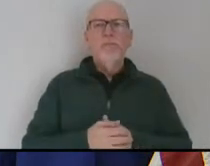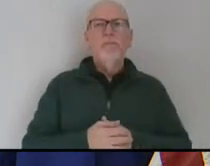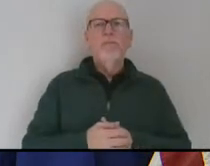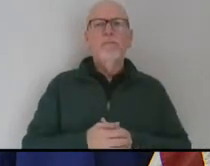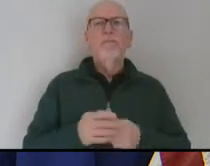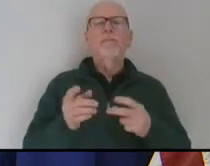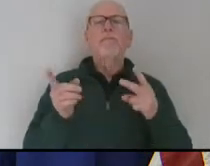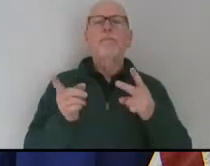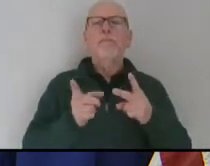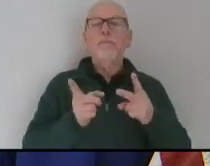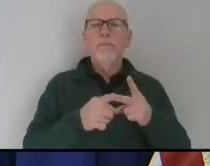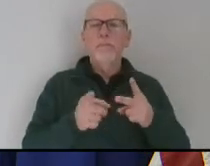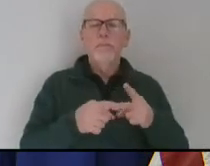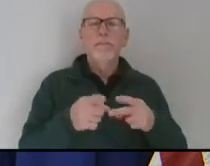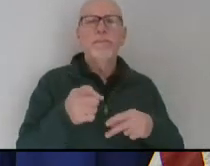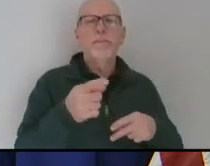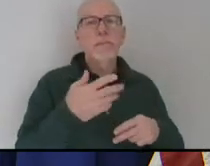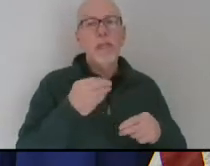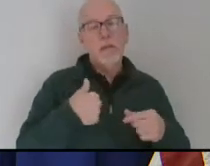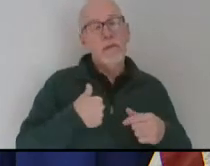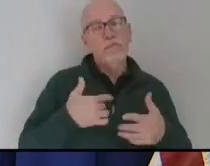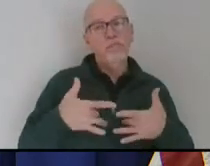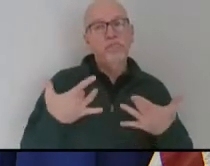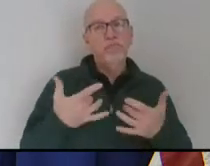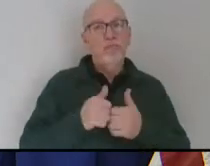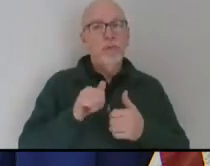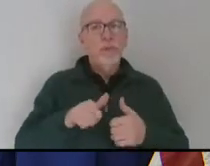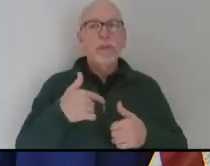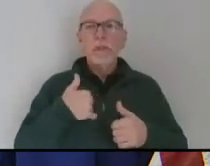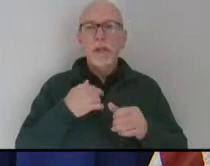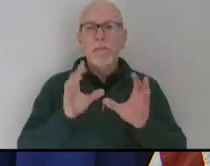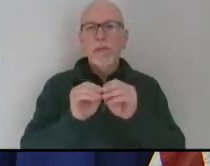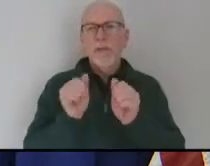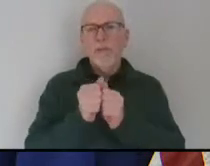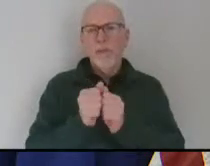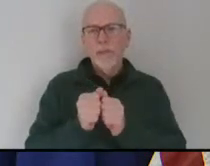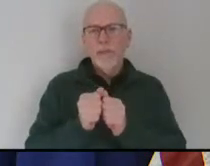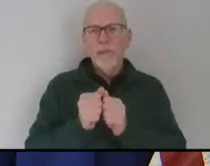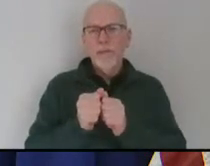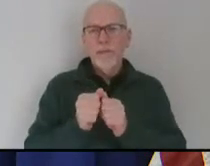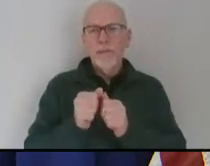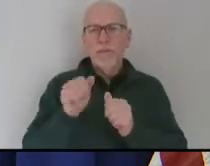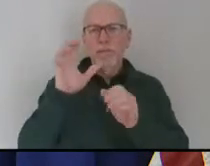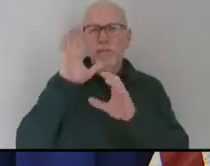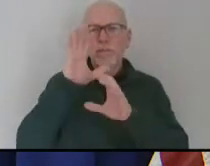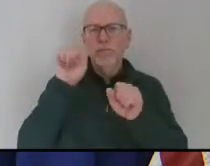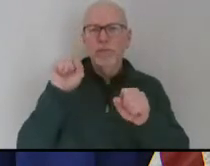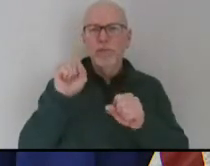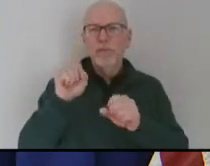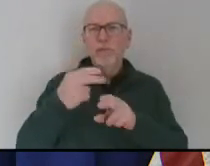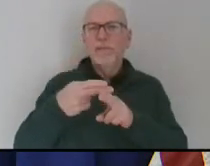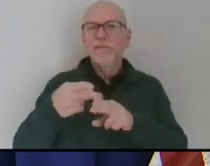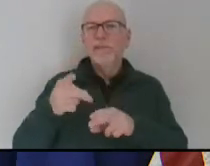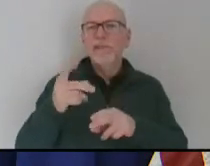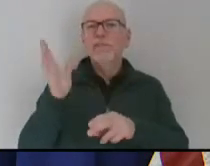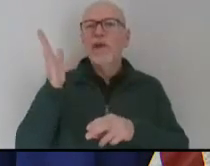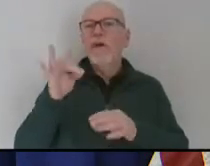Secondly, and I'm pleased about this, is, and I've shared this, I met with the President Pro Tem and the Speaker of the House